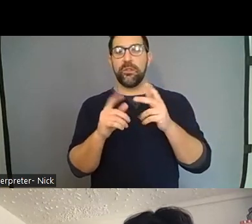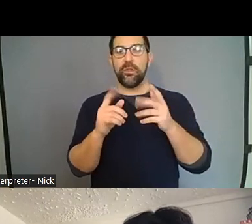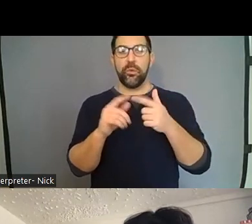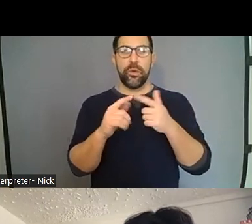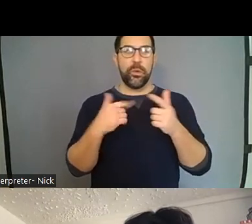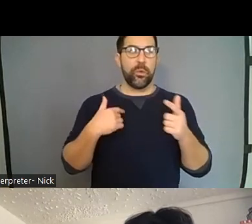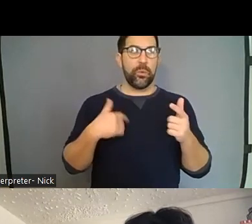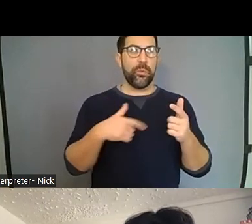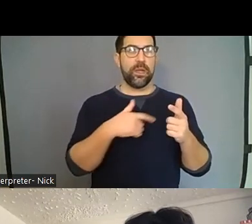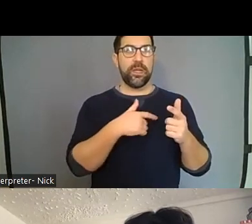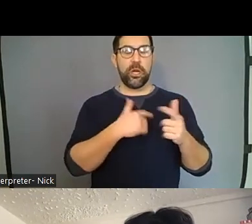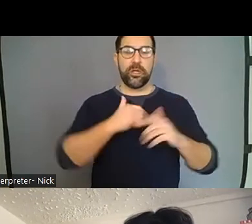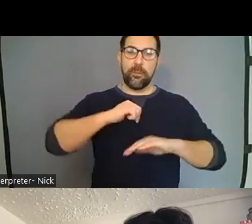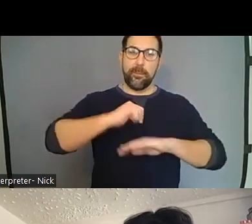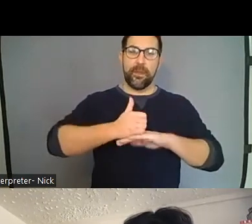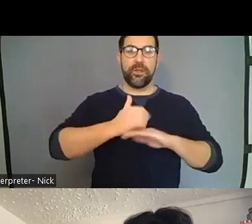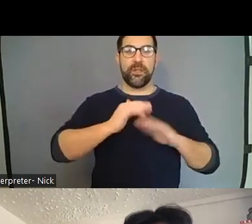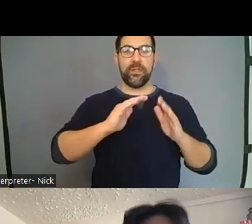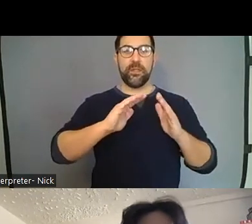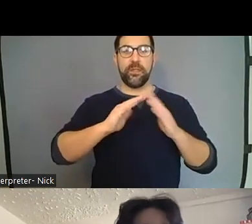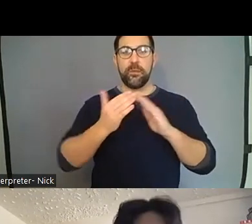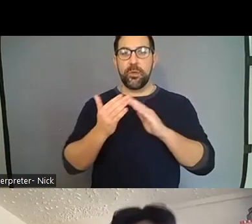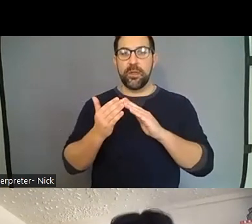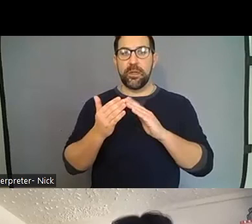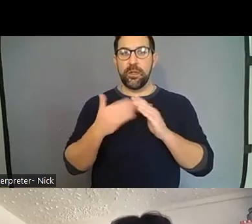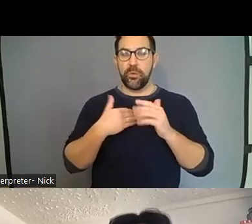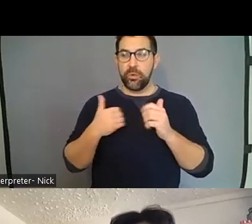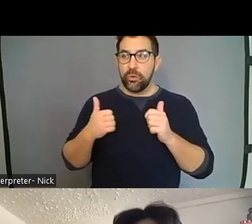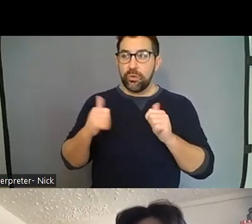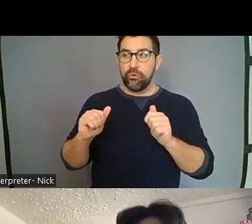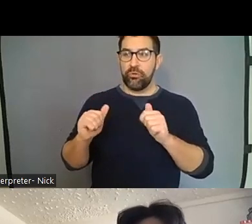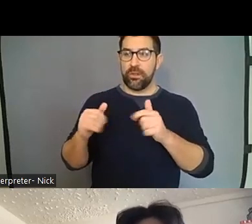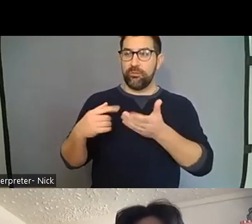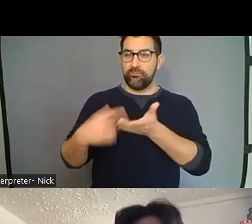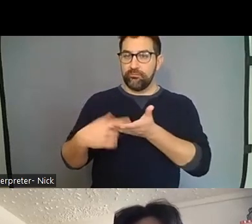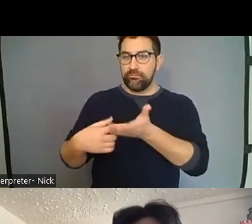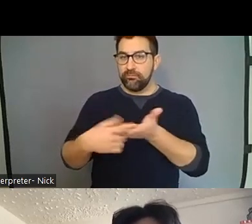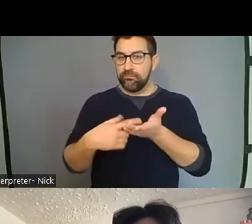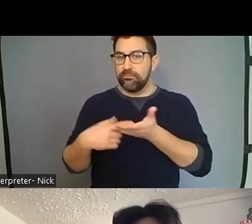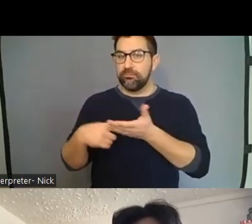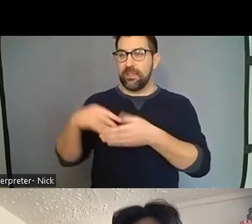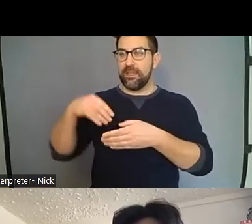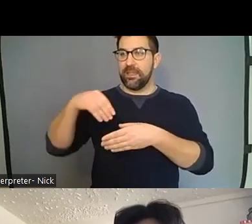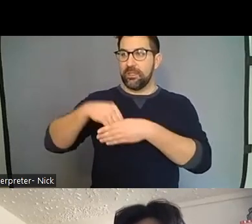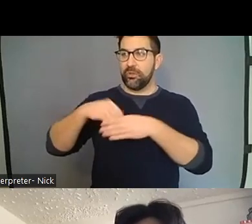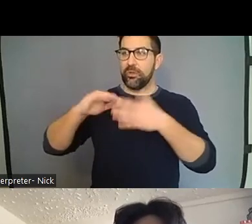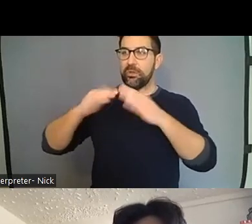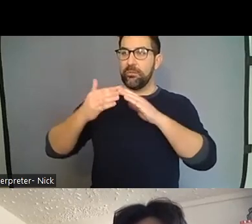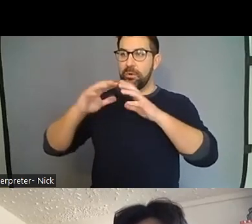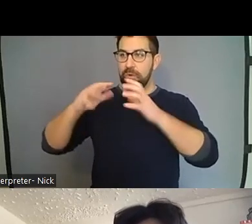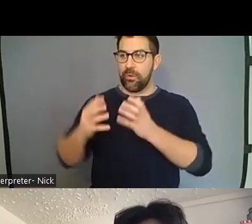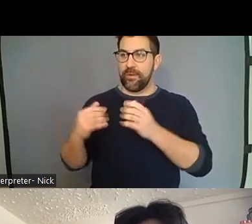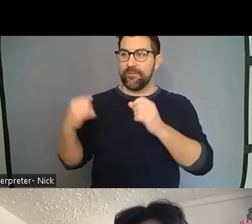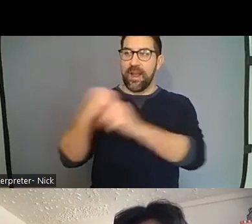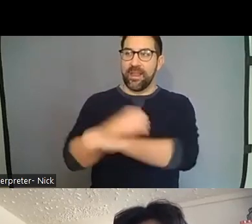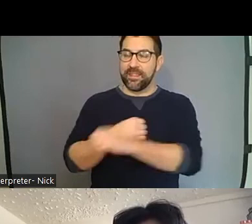are building community and when we are trying to dispute the intercommunal violence or intercommunal harm that is